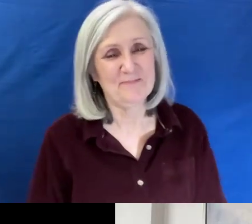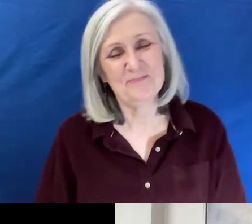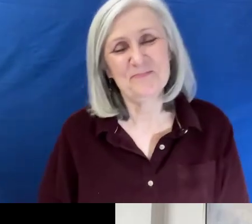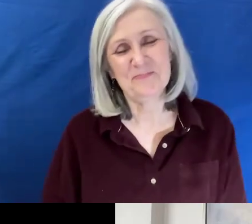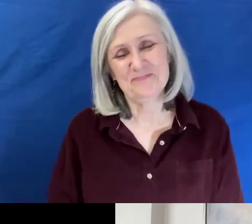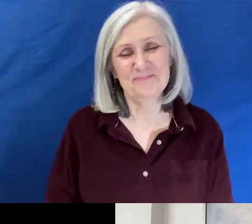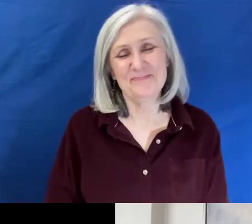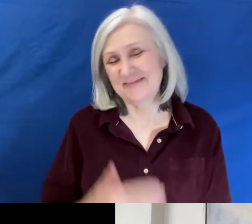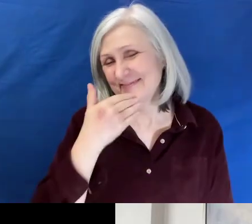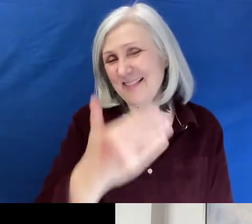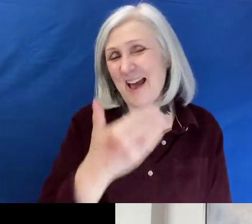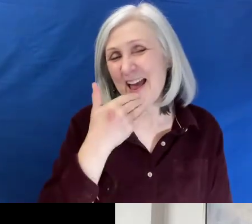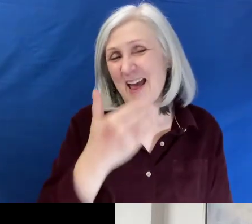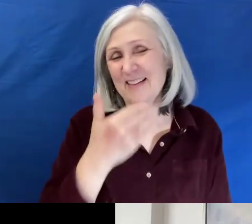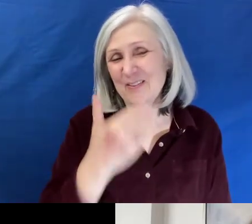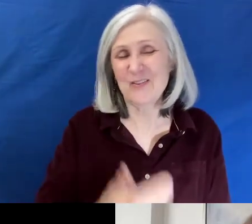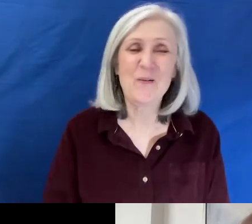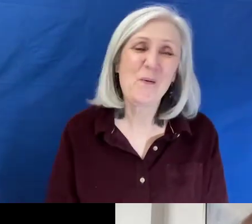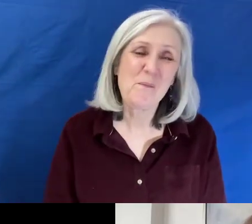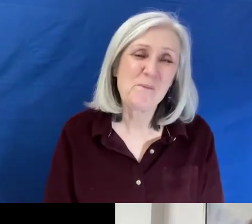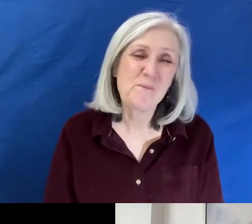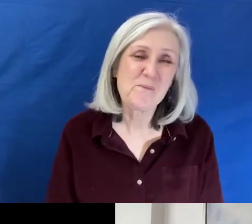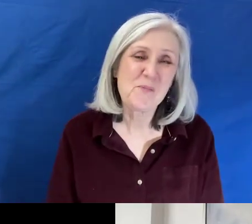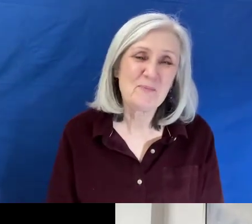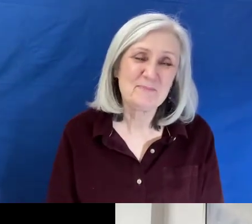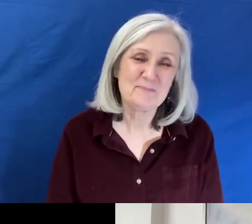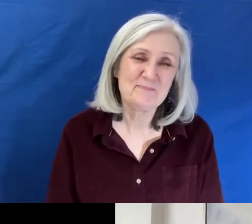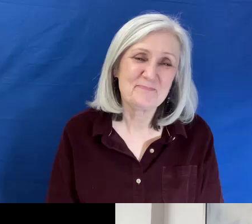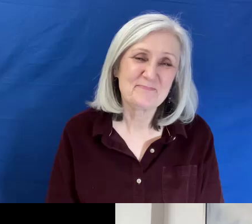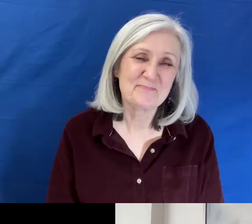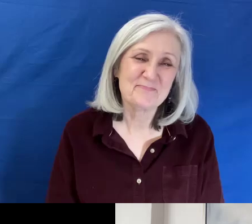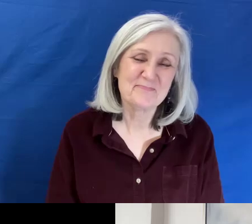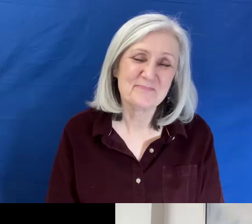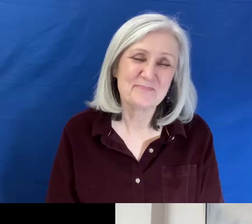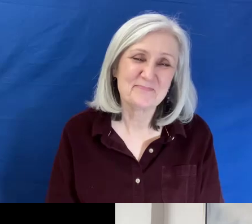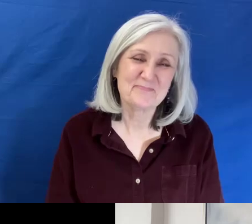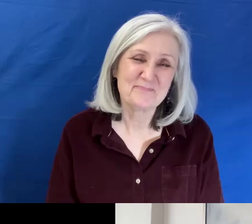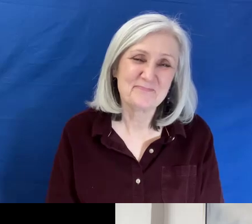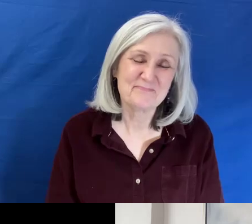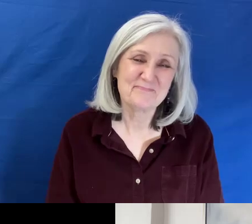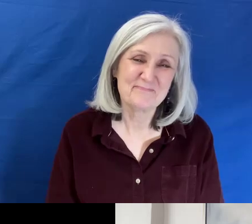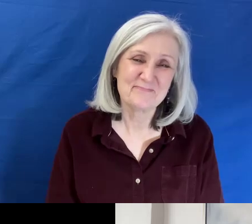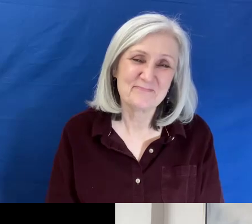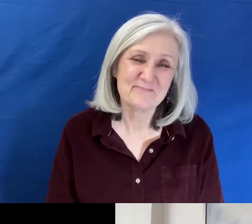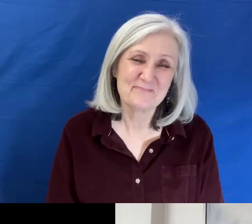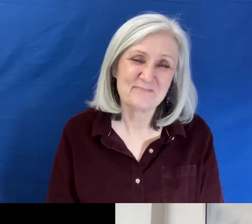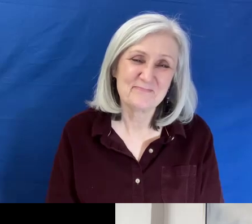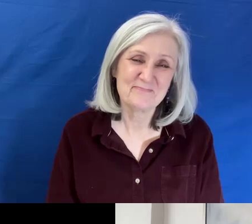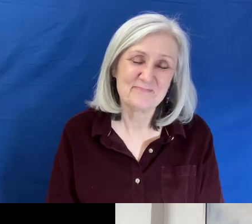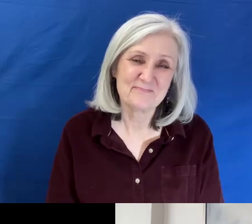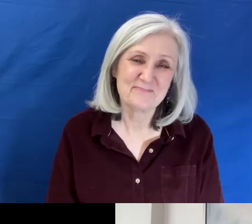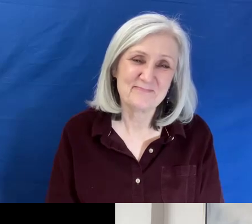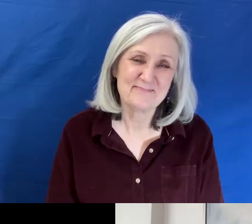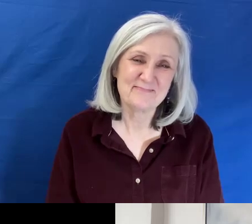KatChat Thank podcast. For you. those of you out there, make sure to tune in to season 3 of One Hope Card on April 5th